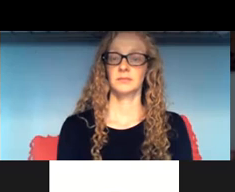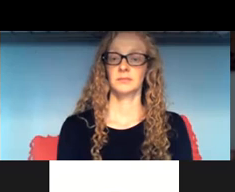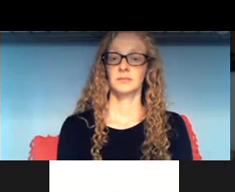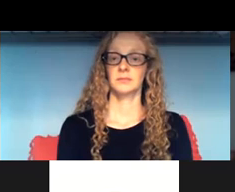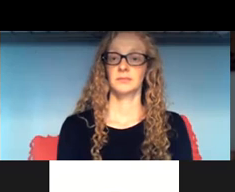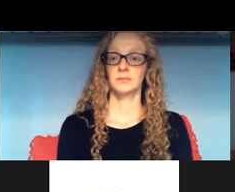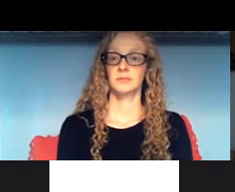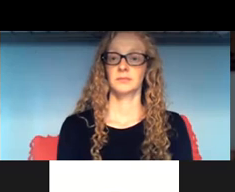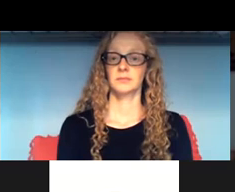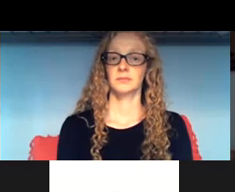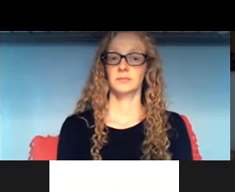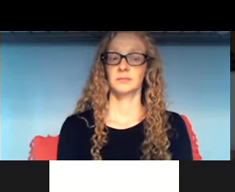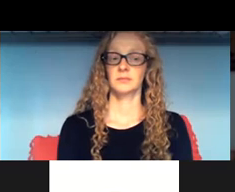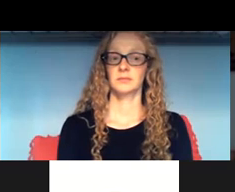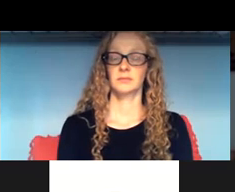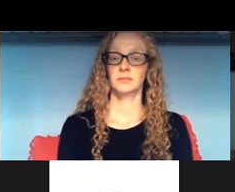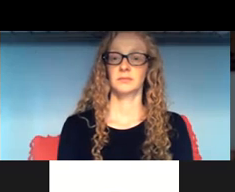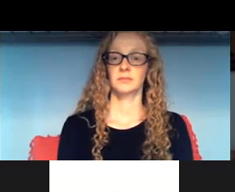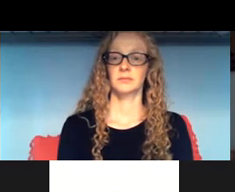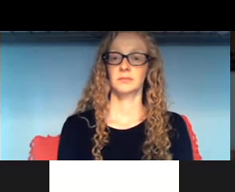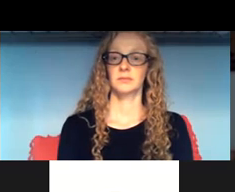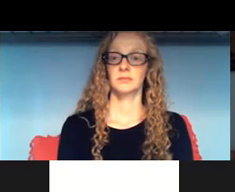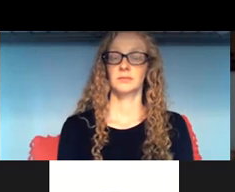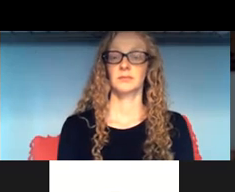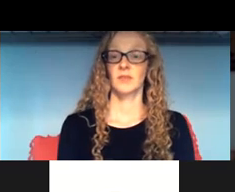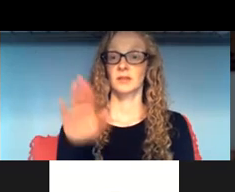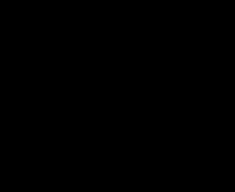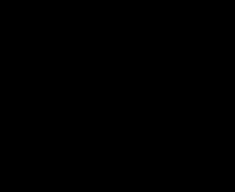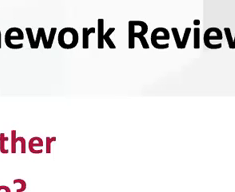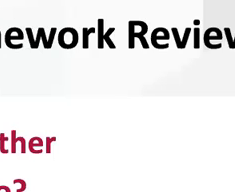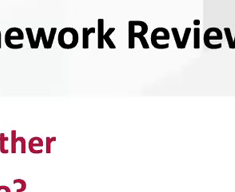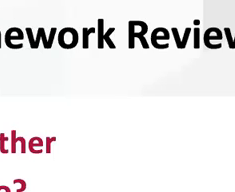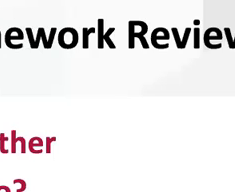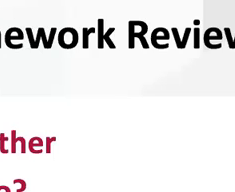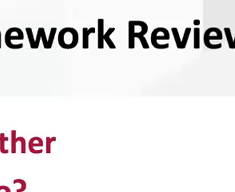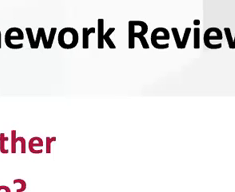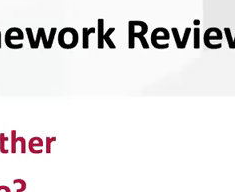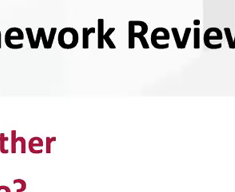All right, so I'm going to go back to sharing my PowerPoint.